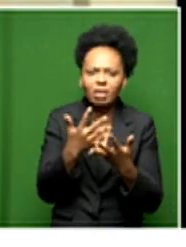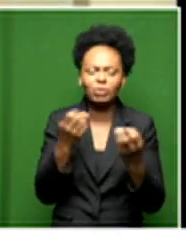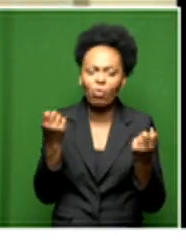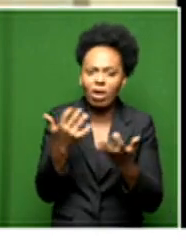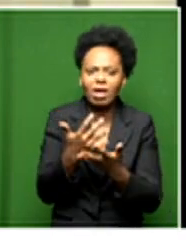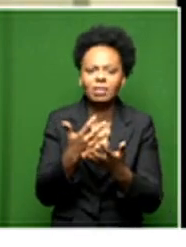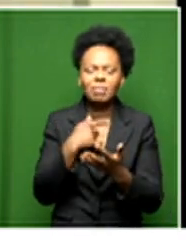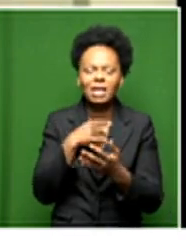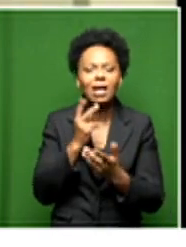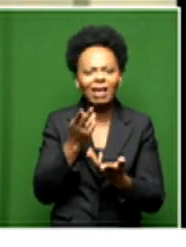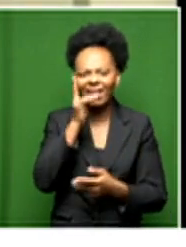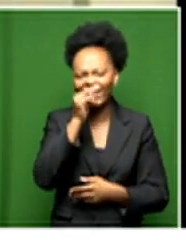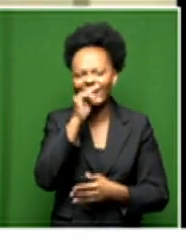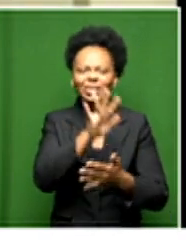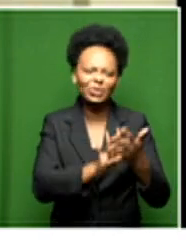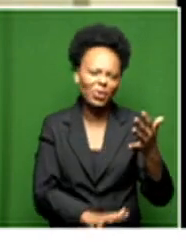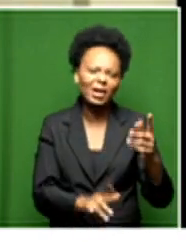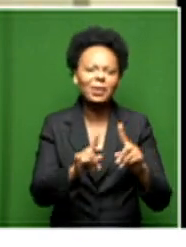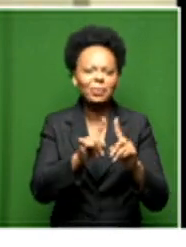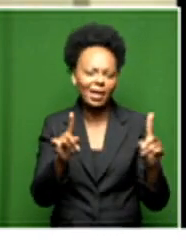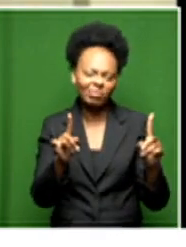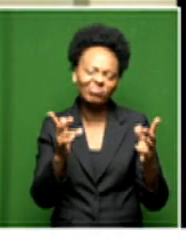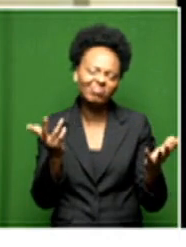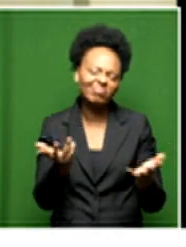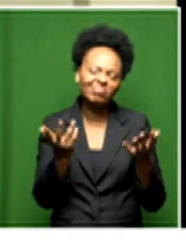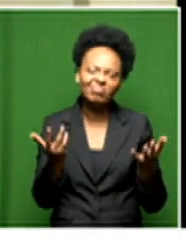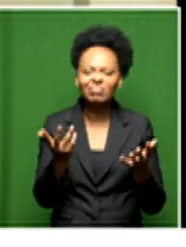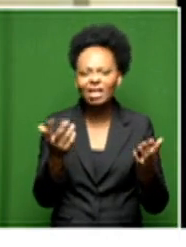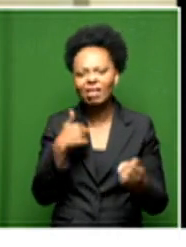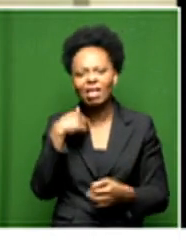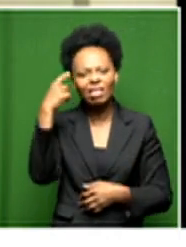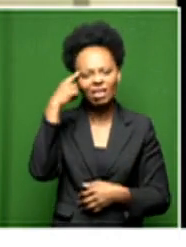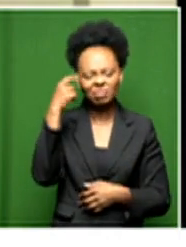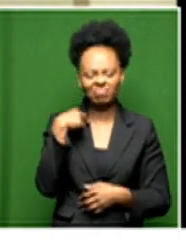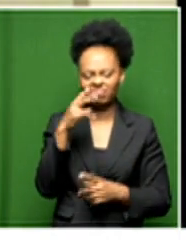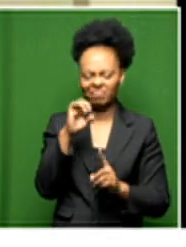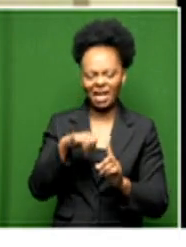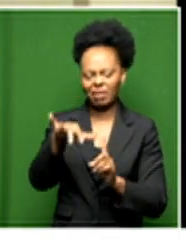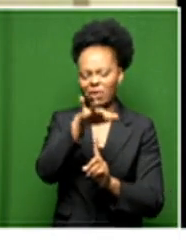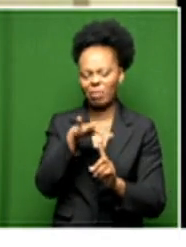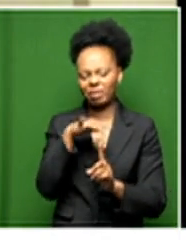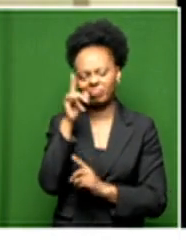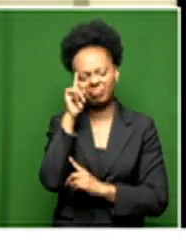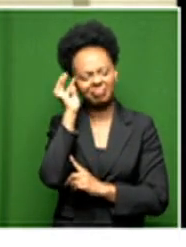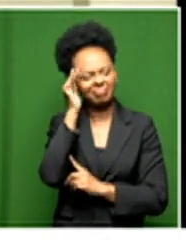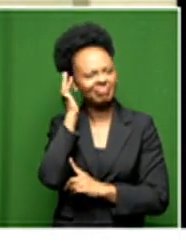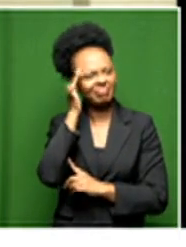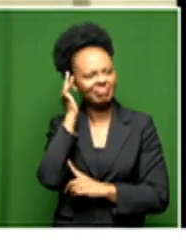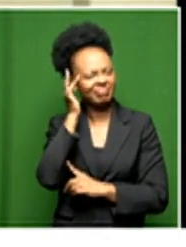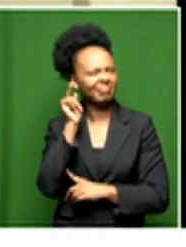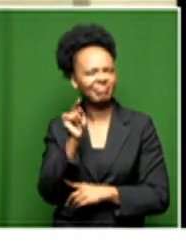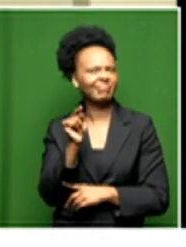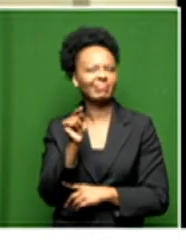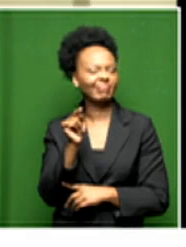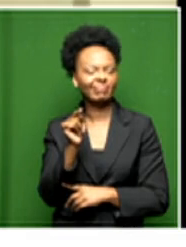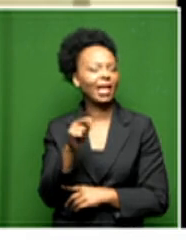stories, definitely, but also it's because I think I look at the situations with a sense of wonder, and they're also interspersed with